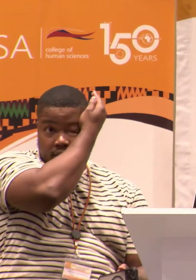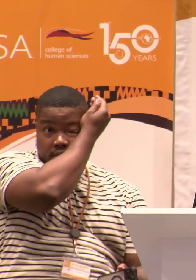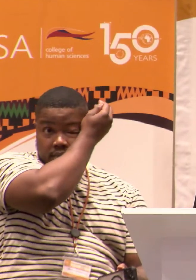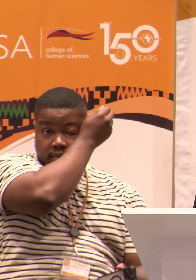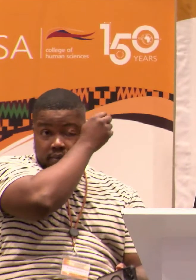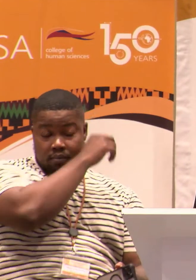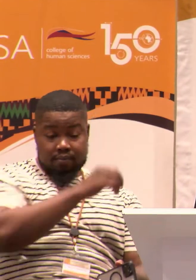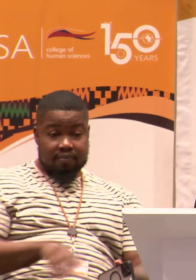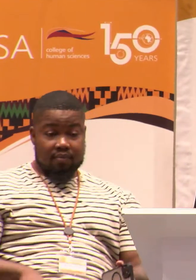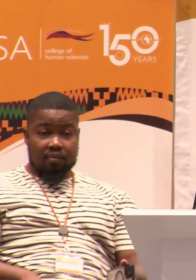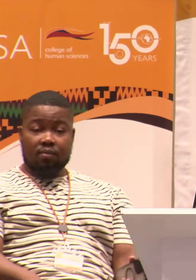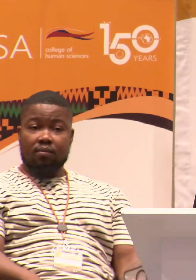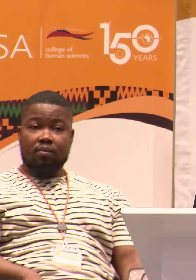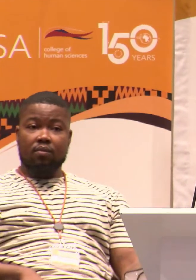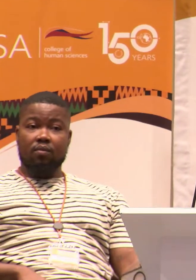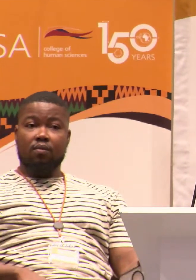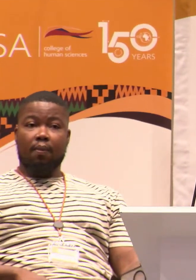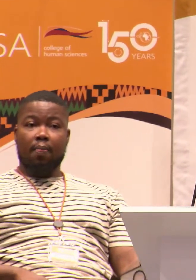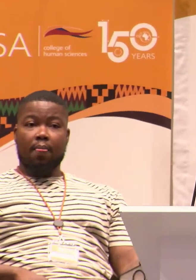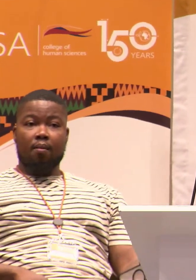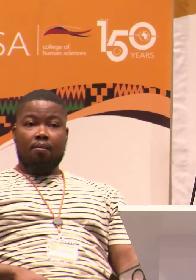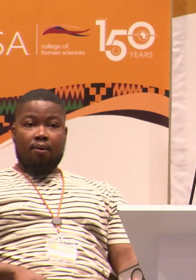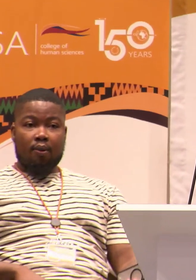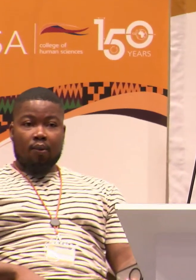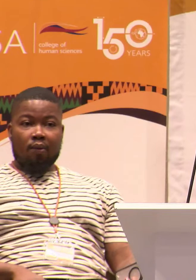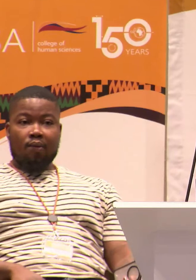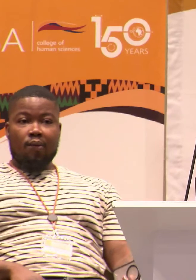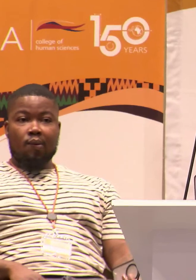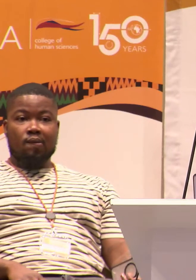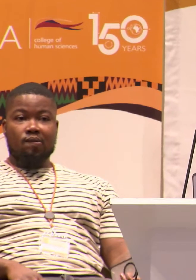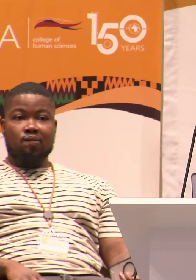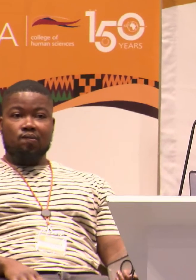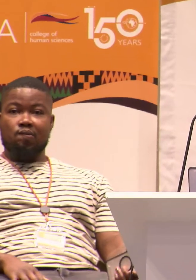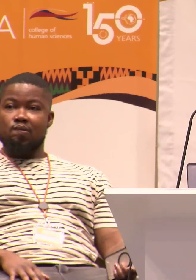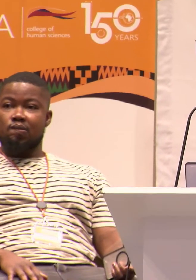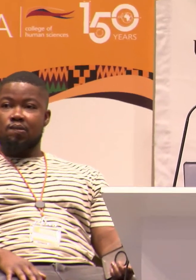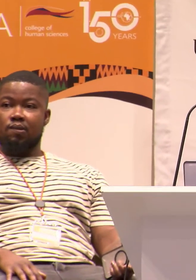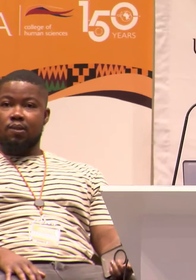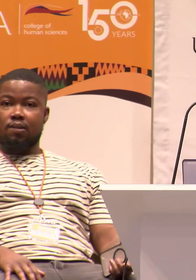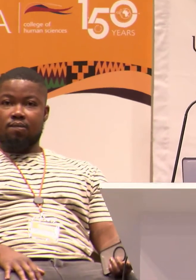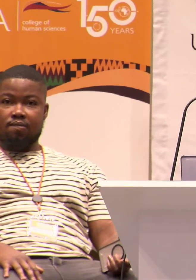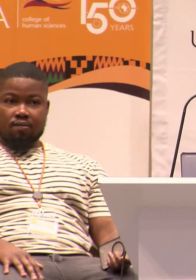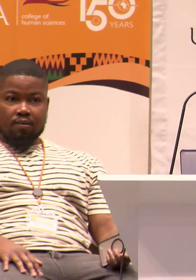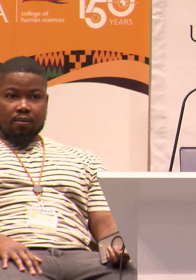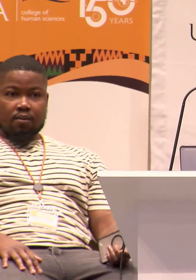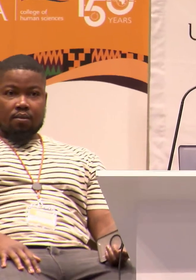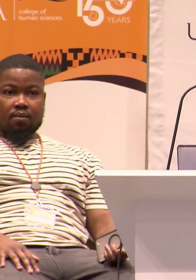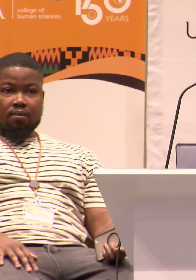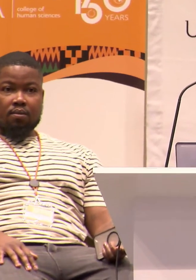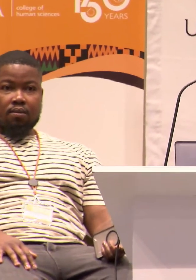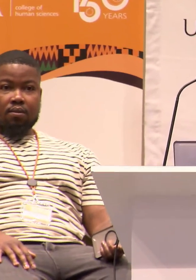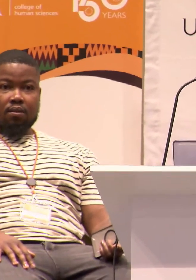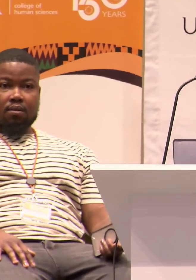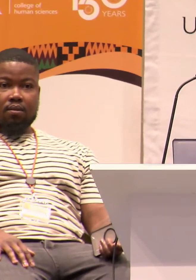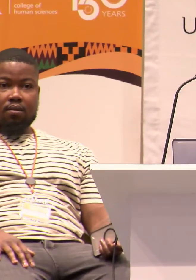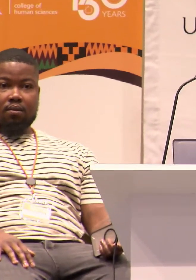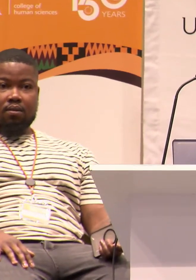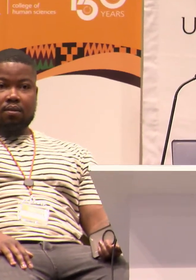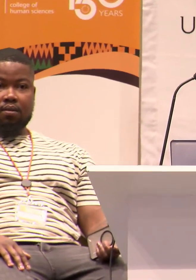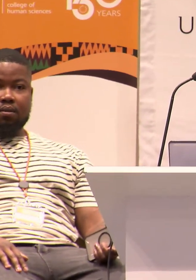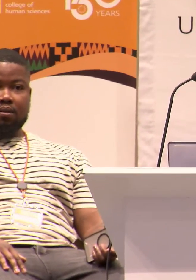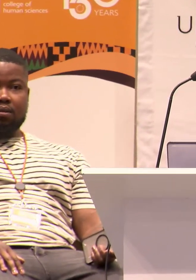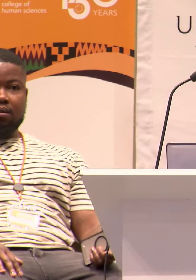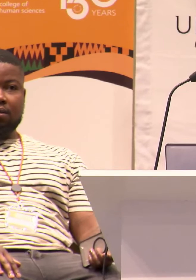May we please be assisted with the presentation, please? Because our first slide is